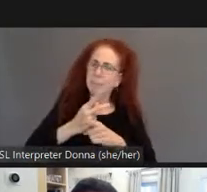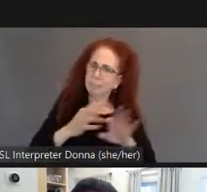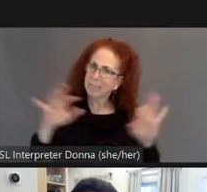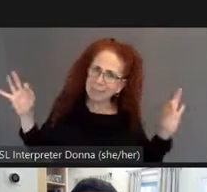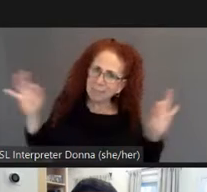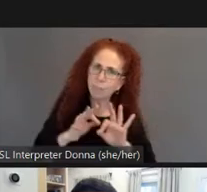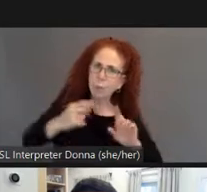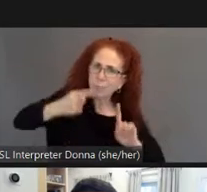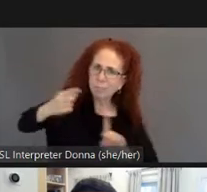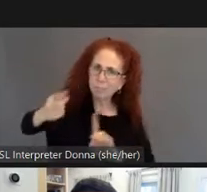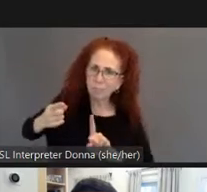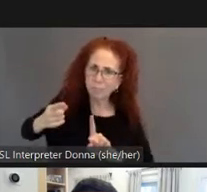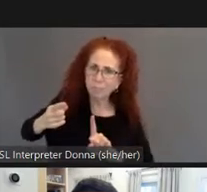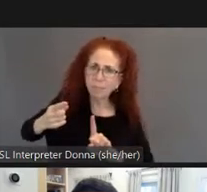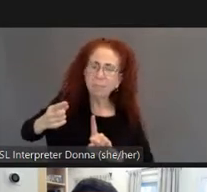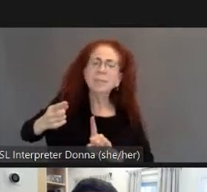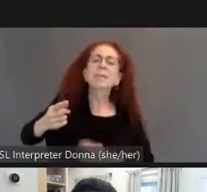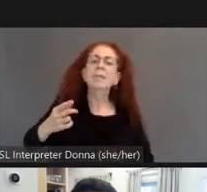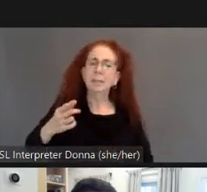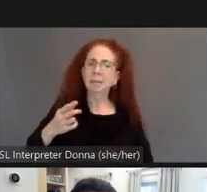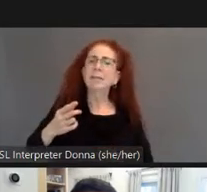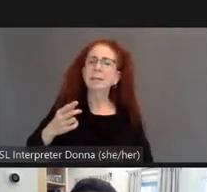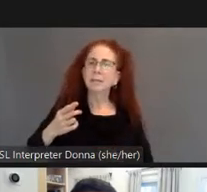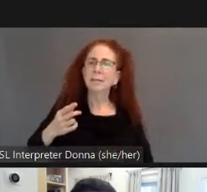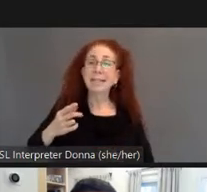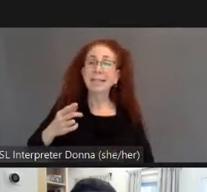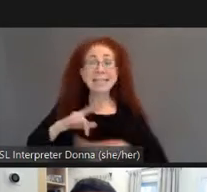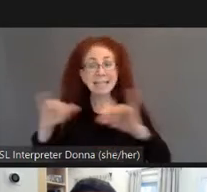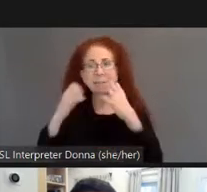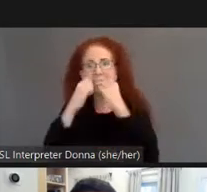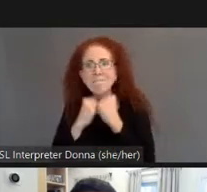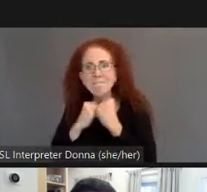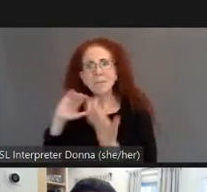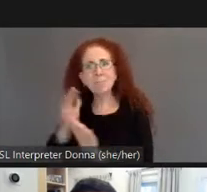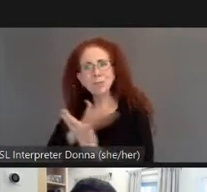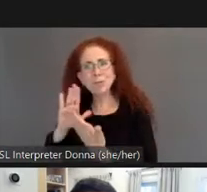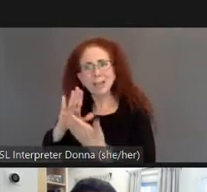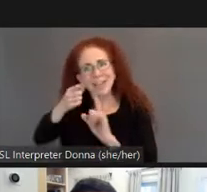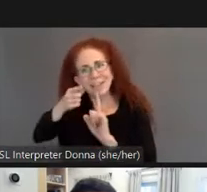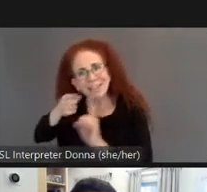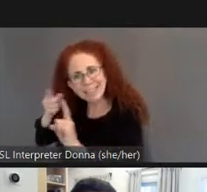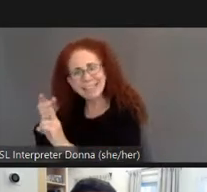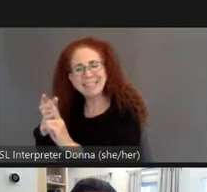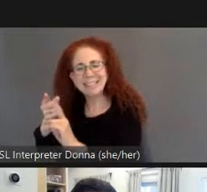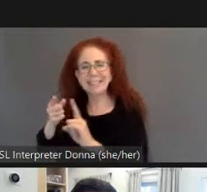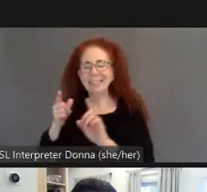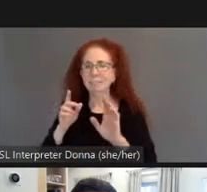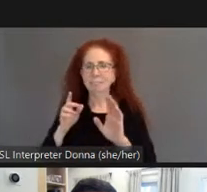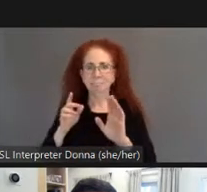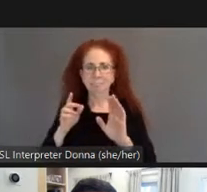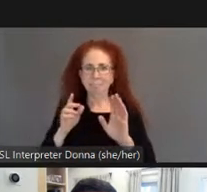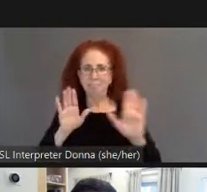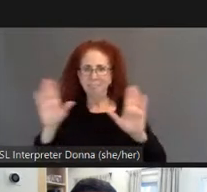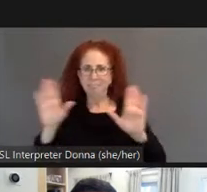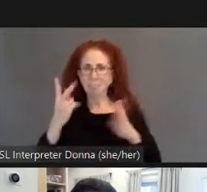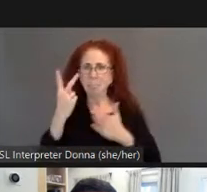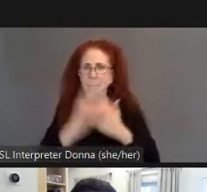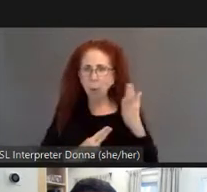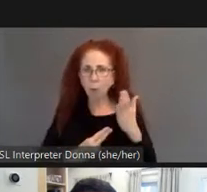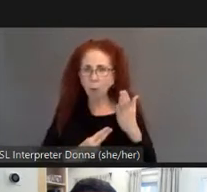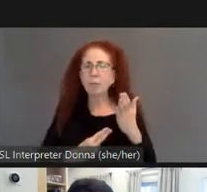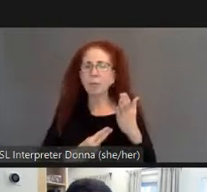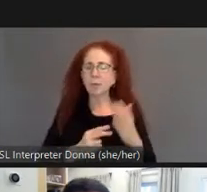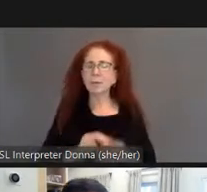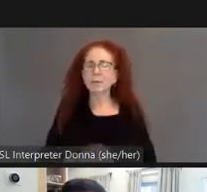while not compromising on the integrity of the music. And so that's kind of how all